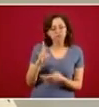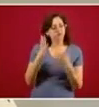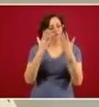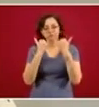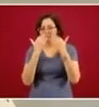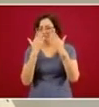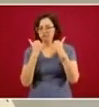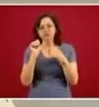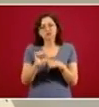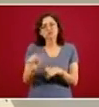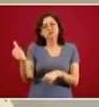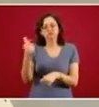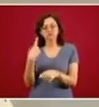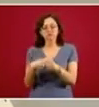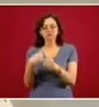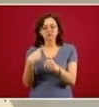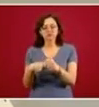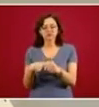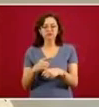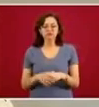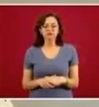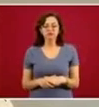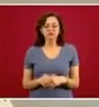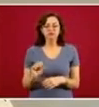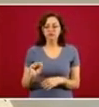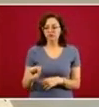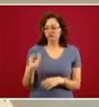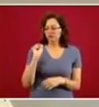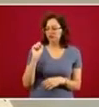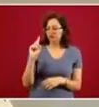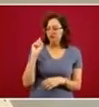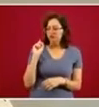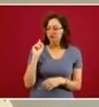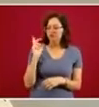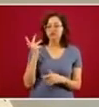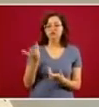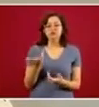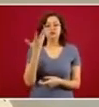respiratory complication related cases.